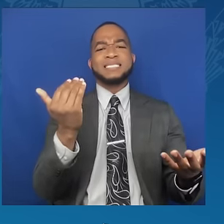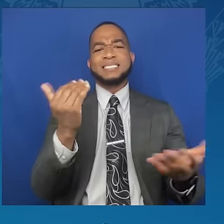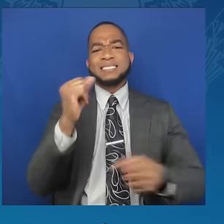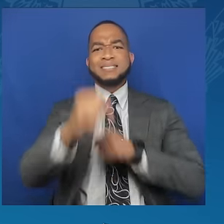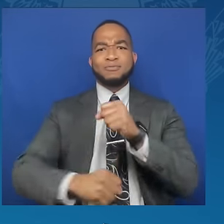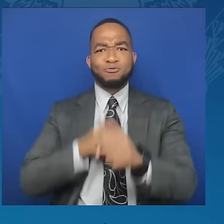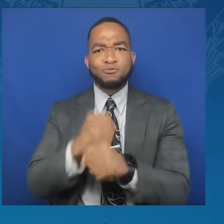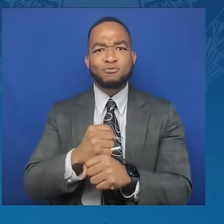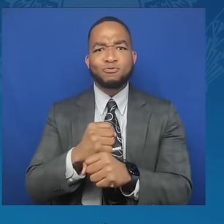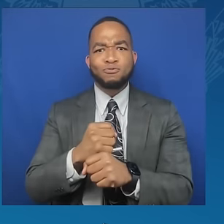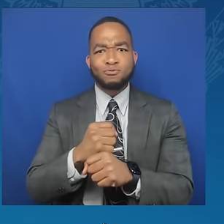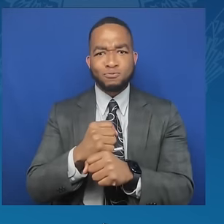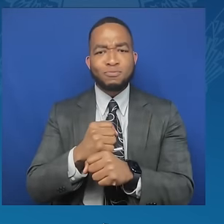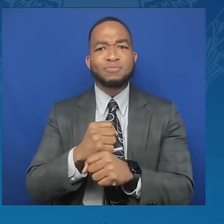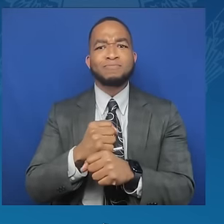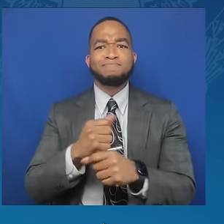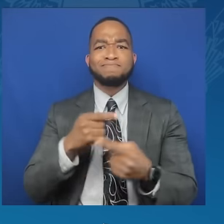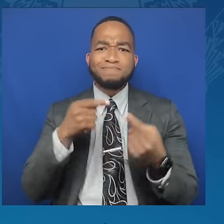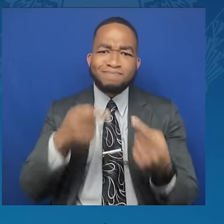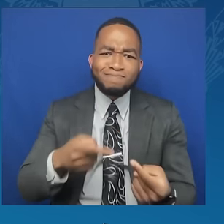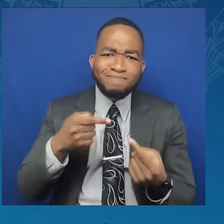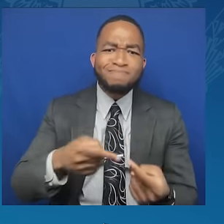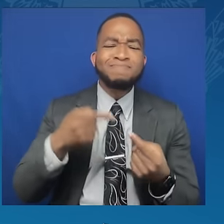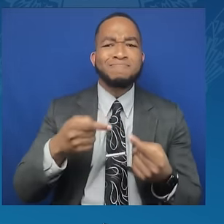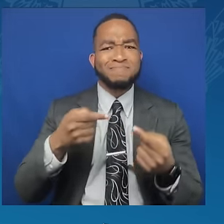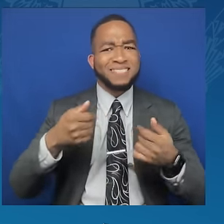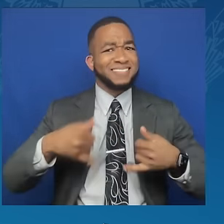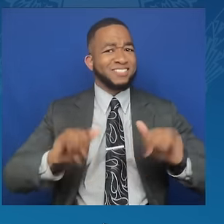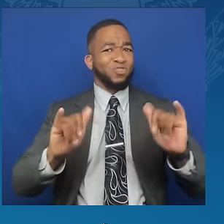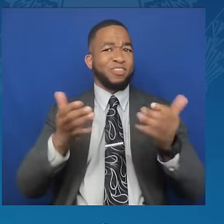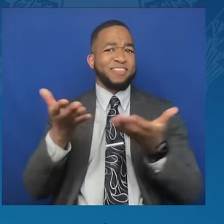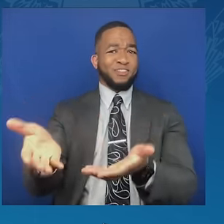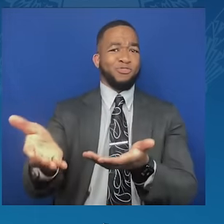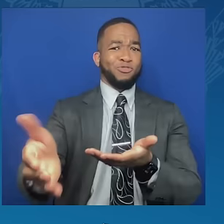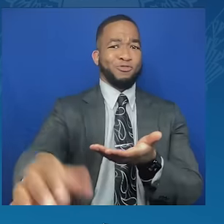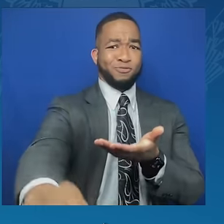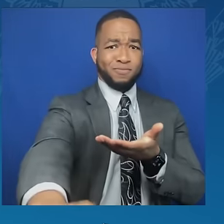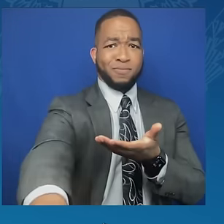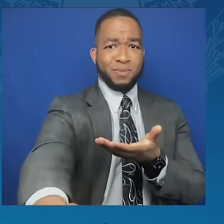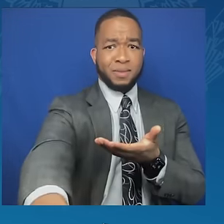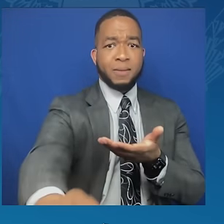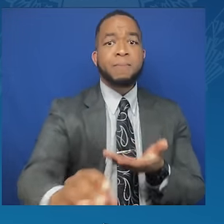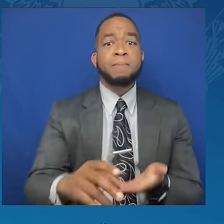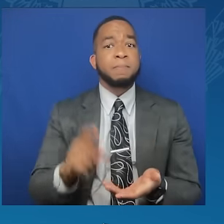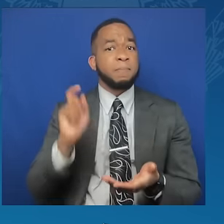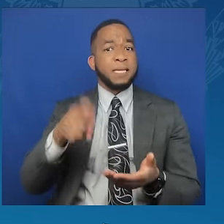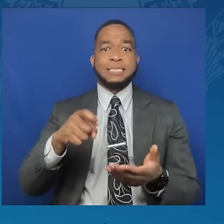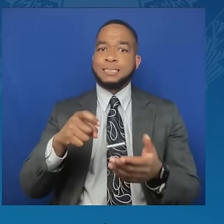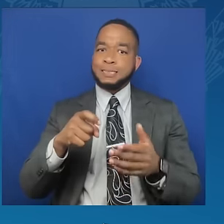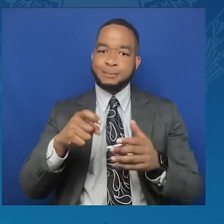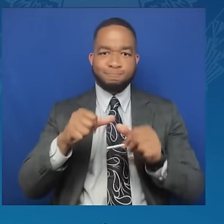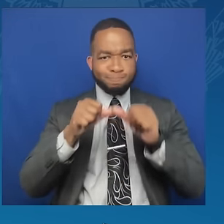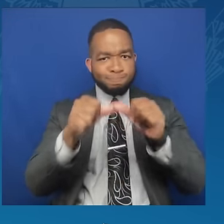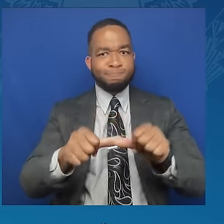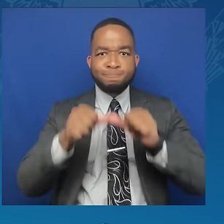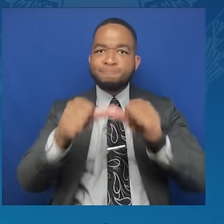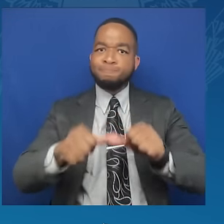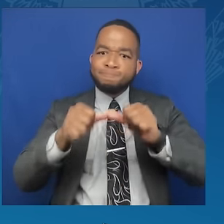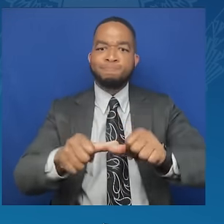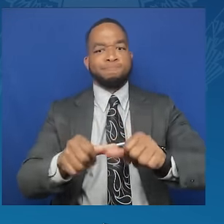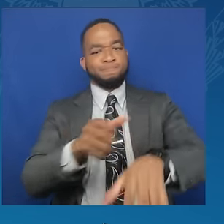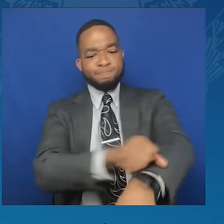continues, we must do more. When I think of that struggle, I think of Congressman John